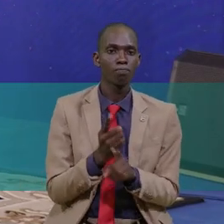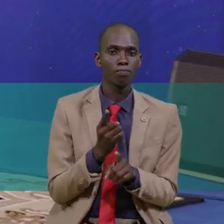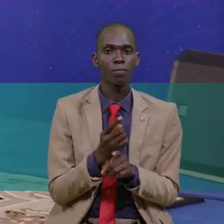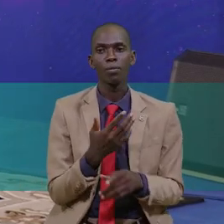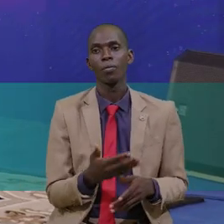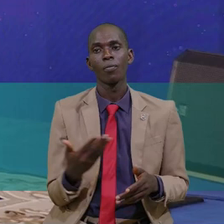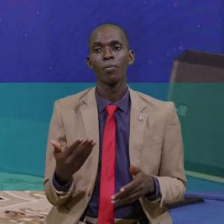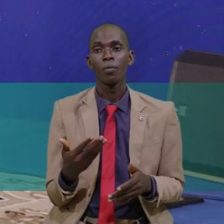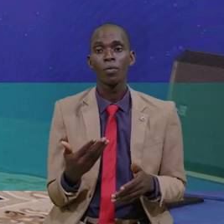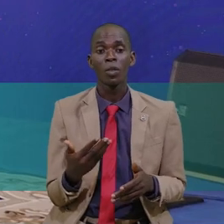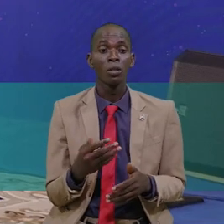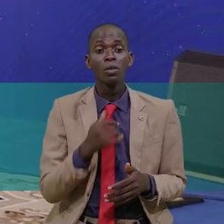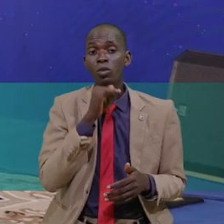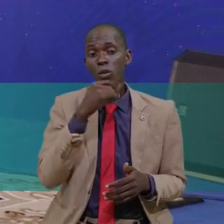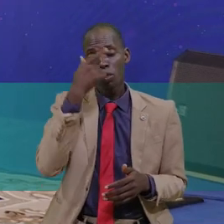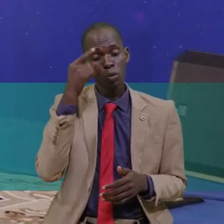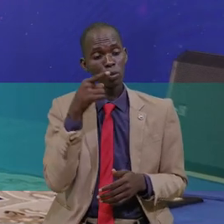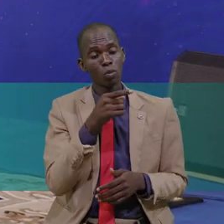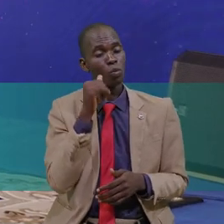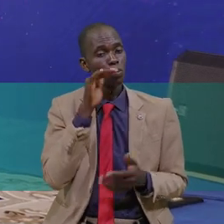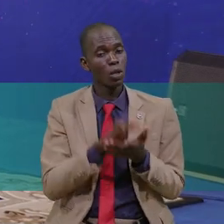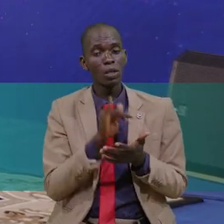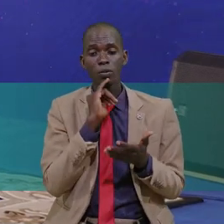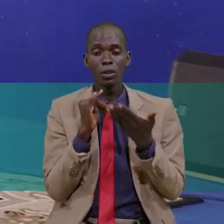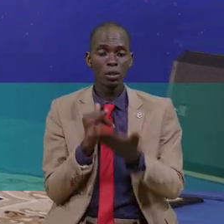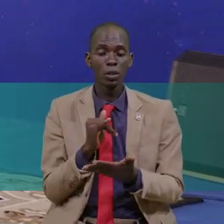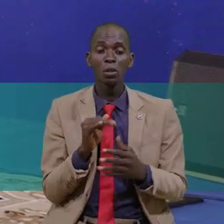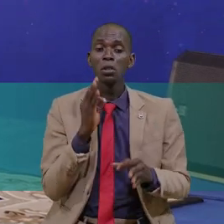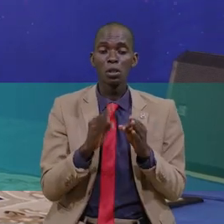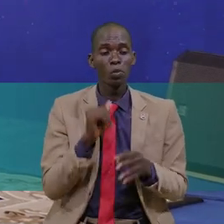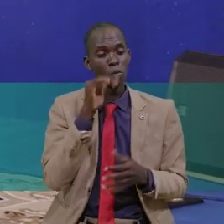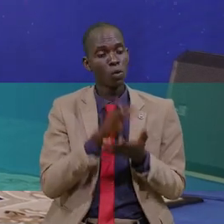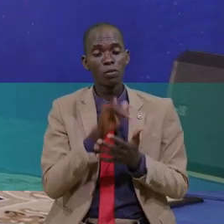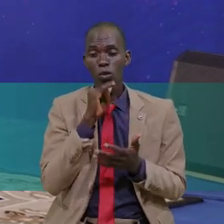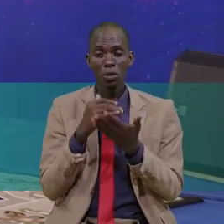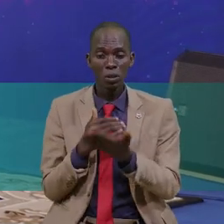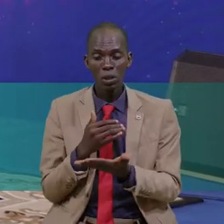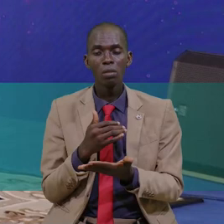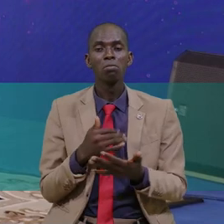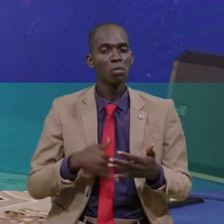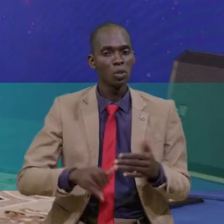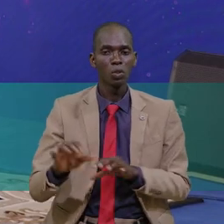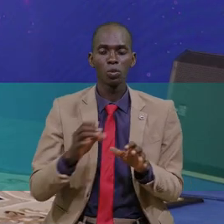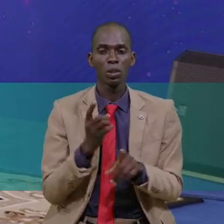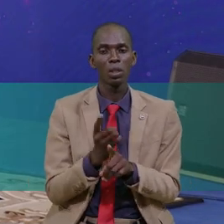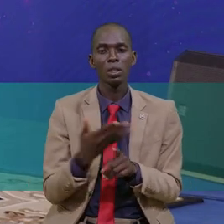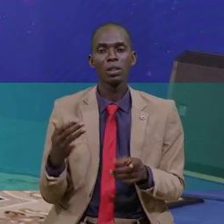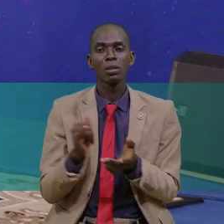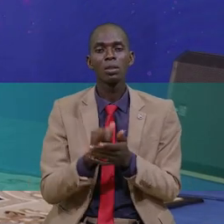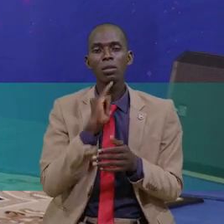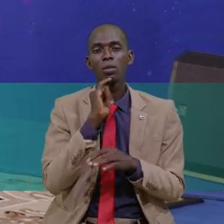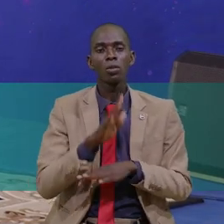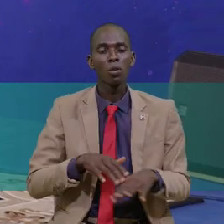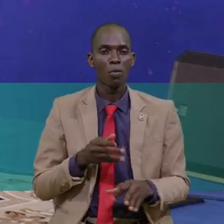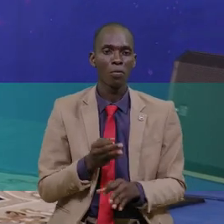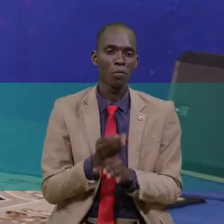because she's there, even when she's not there. That's faithfulness. When you have the word of God. And this is what the